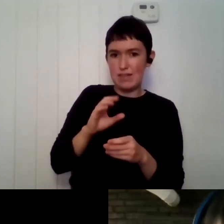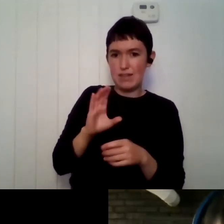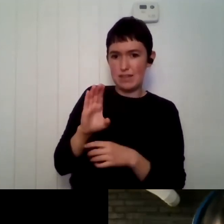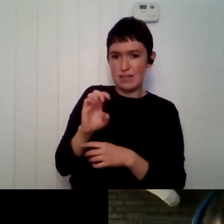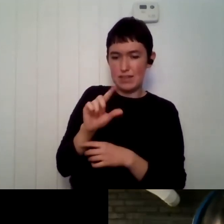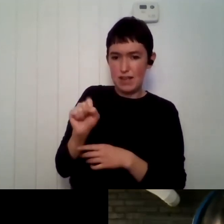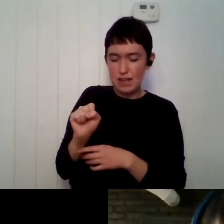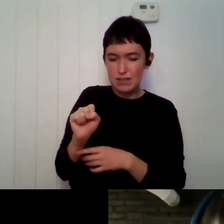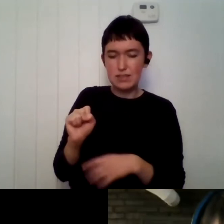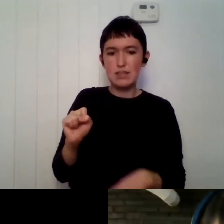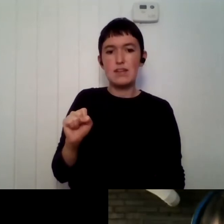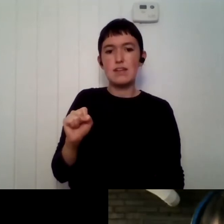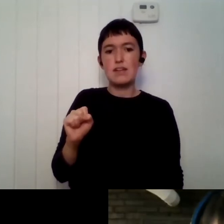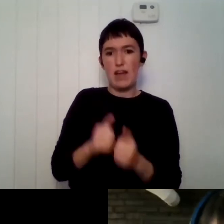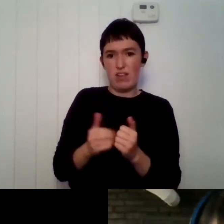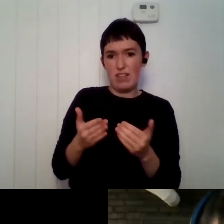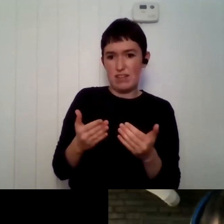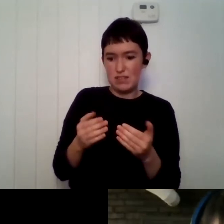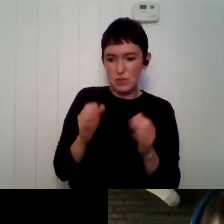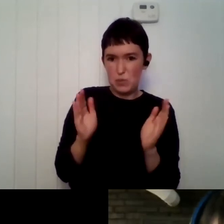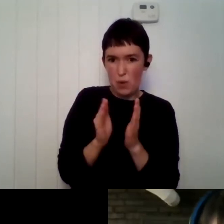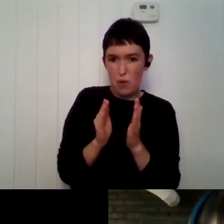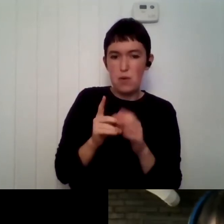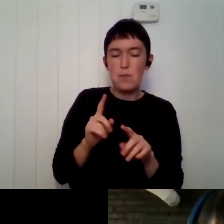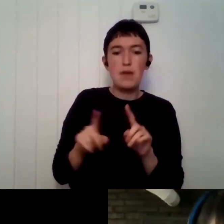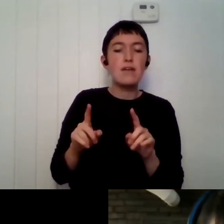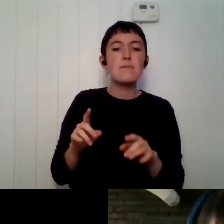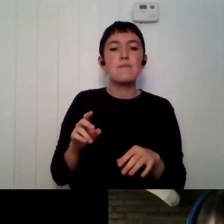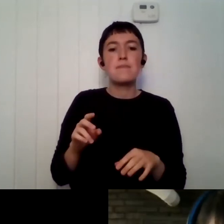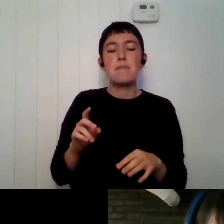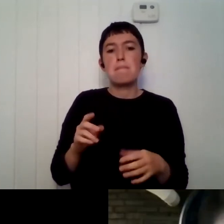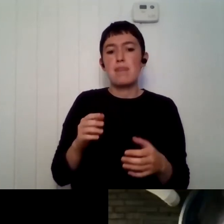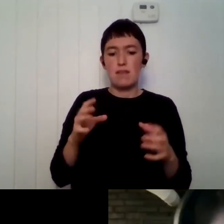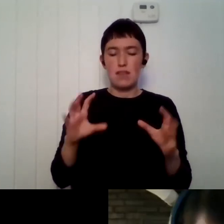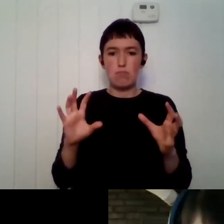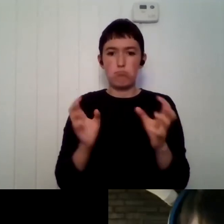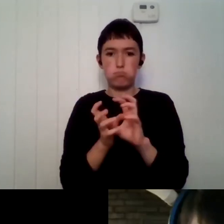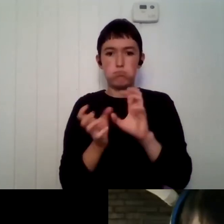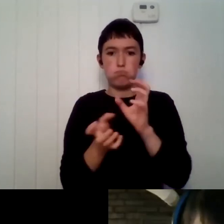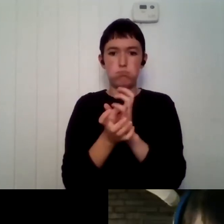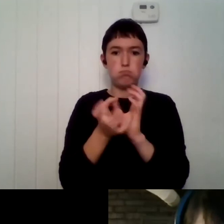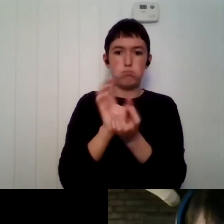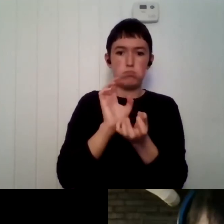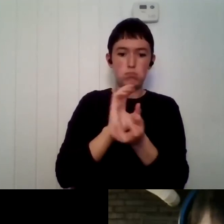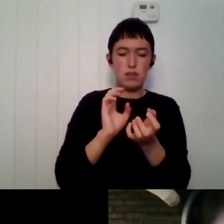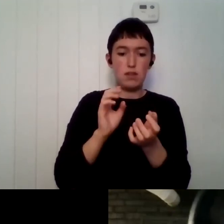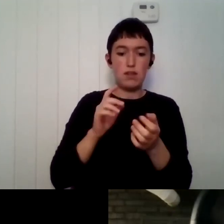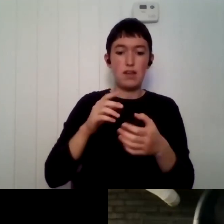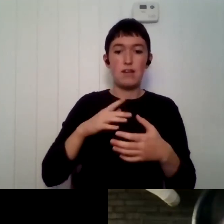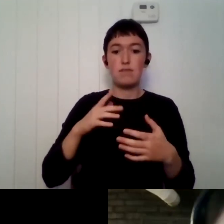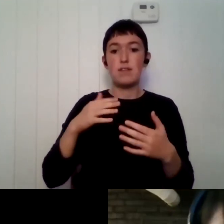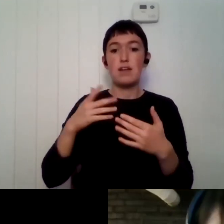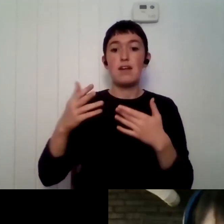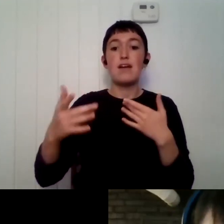small. And it's like, they just sort of like bump into each other. And then eventually they bind, like the, whatever is necessary